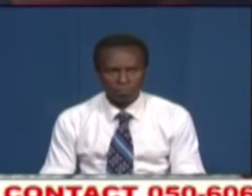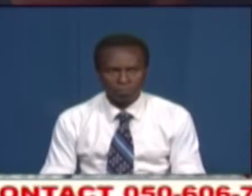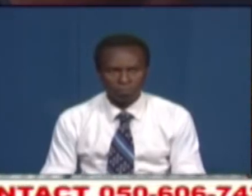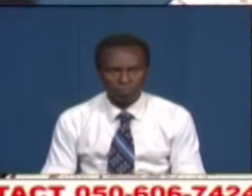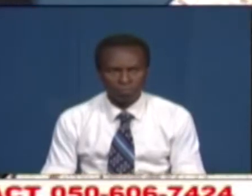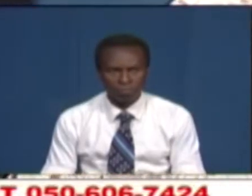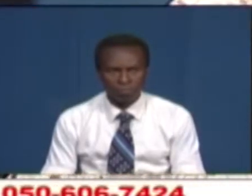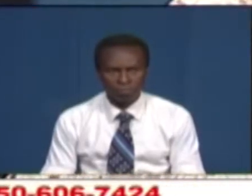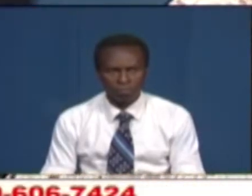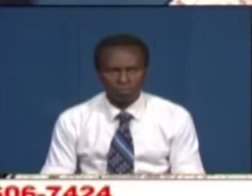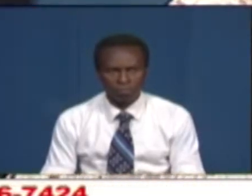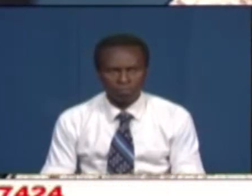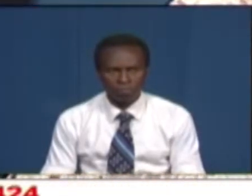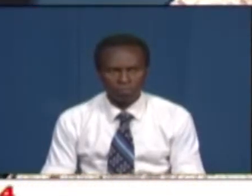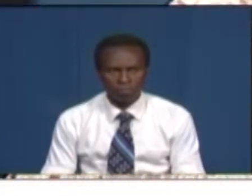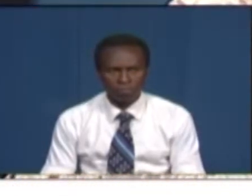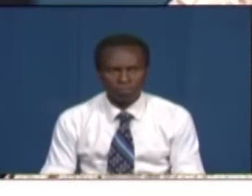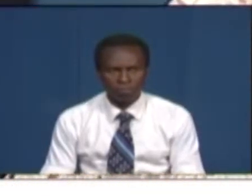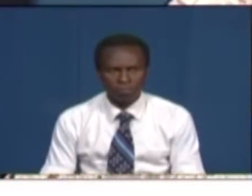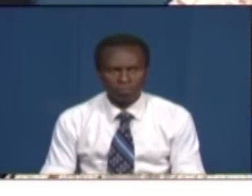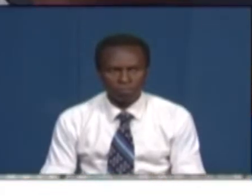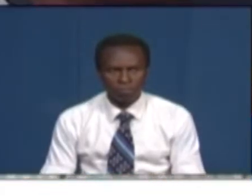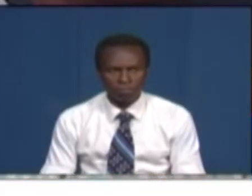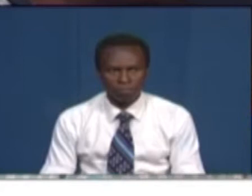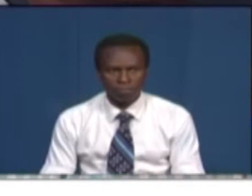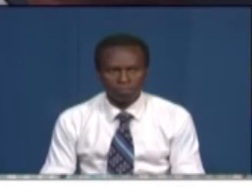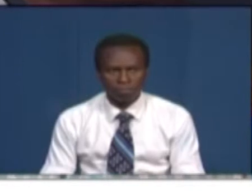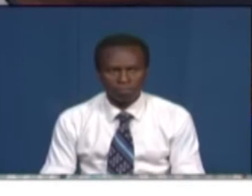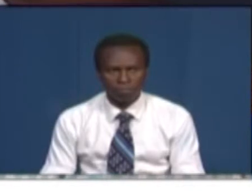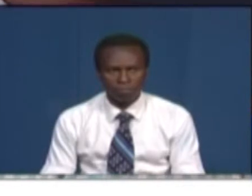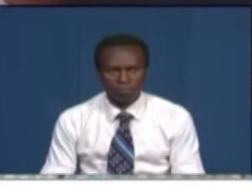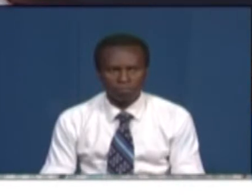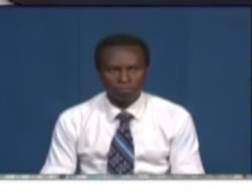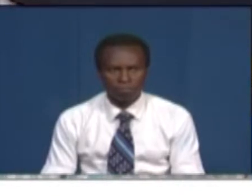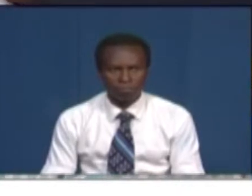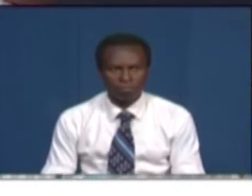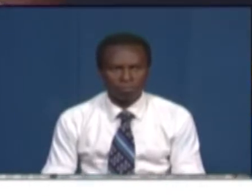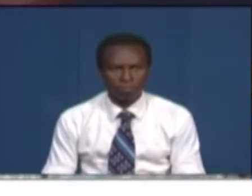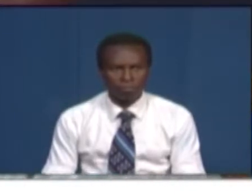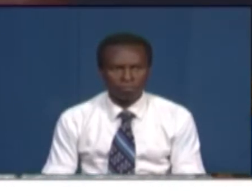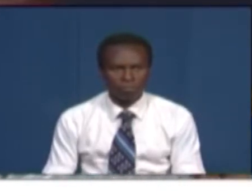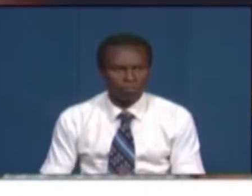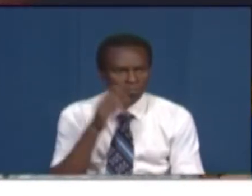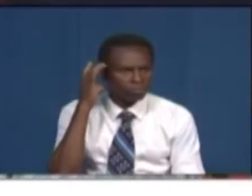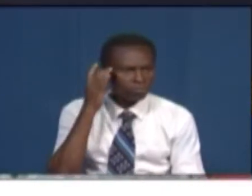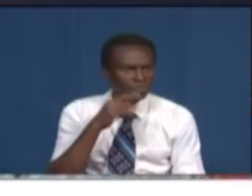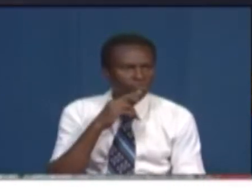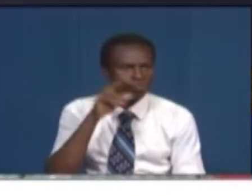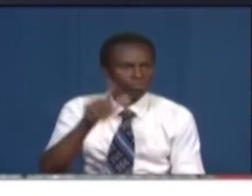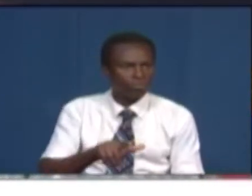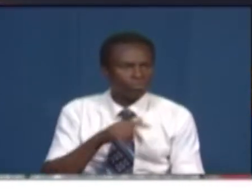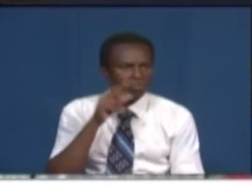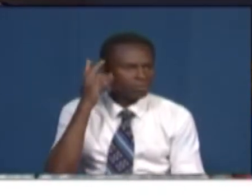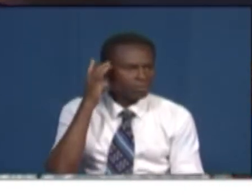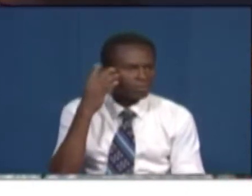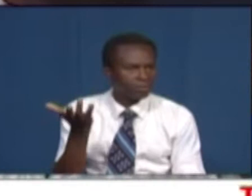normal cotomre stew, or we should cut it like vegetables? And I'm getting very briefly, because we have a lot of people on the line waiting to